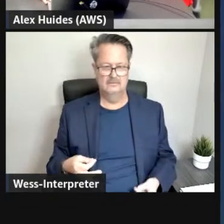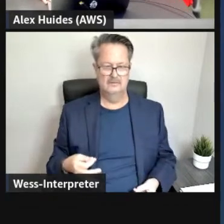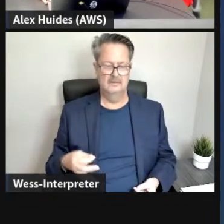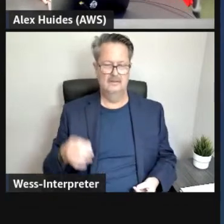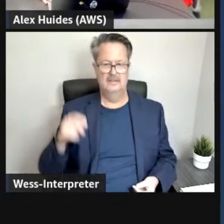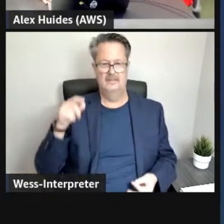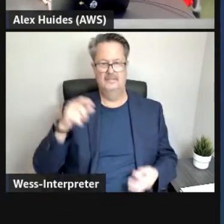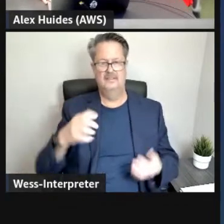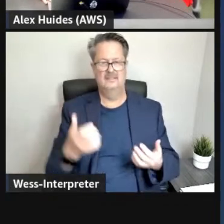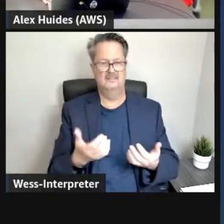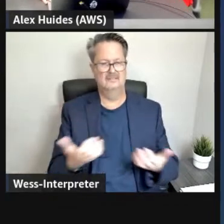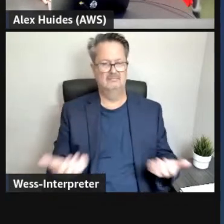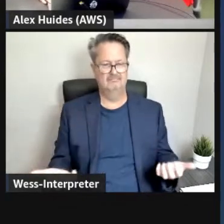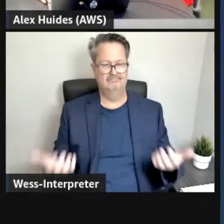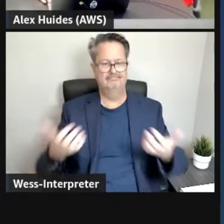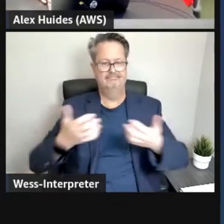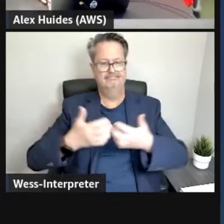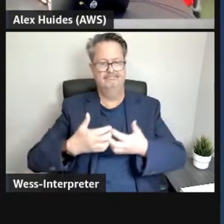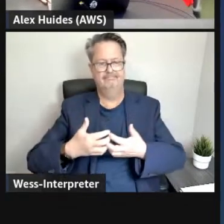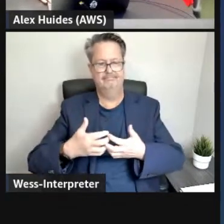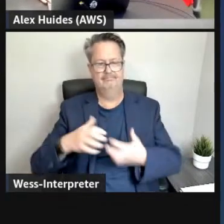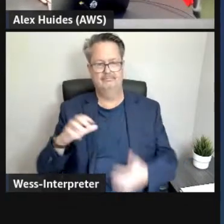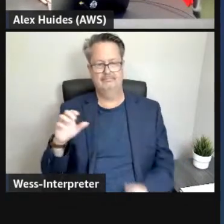integrated also within the controller.